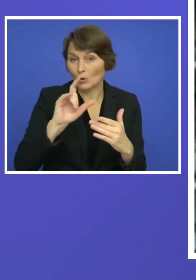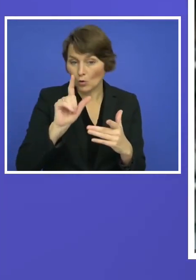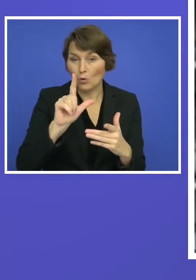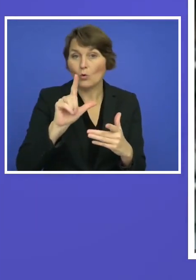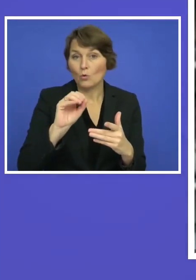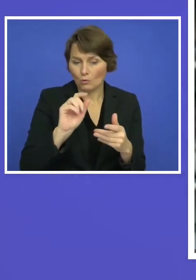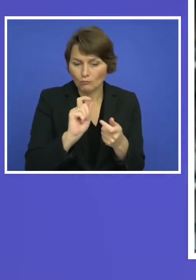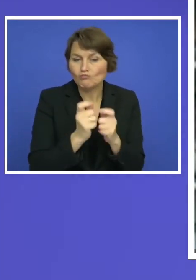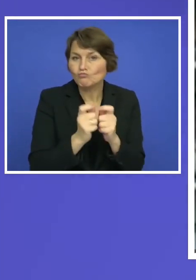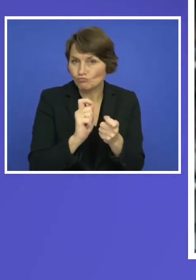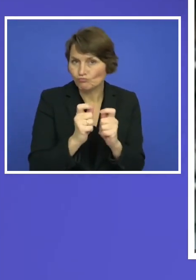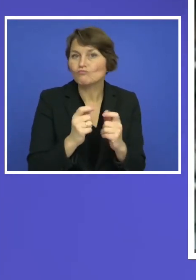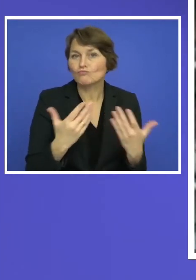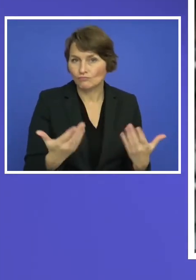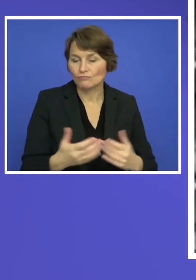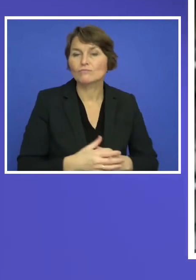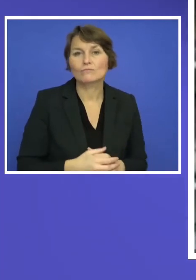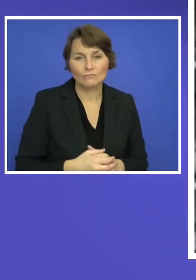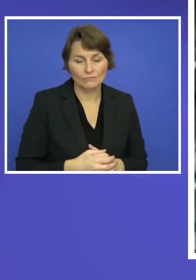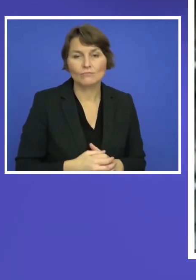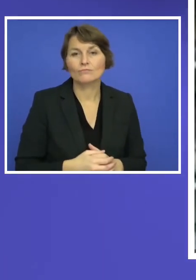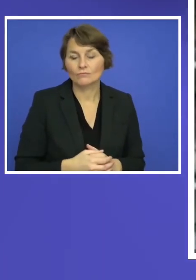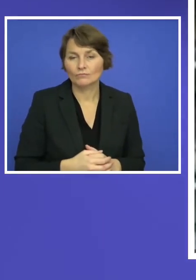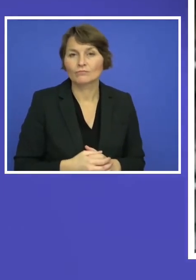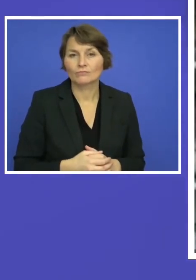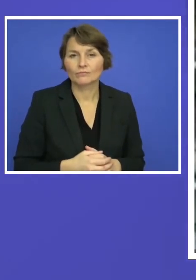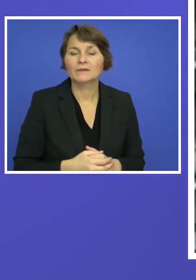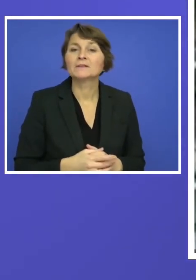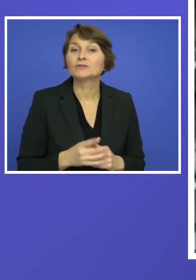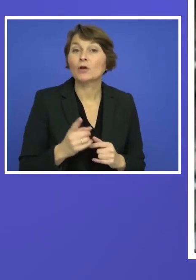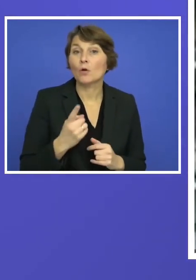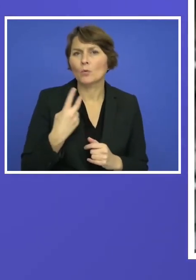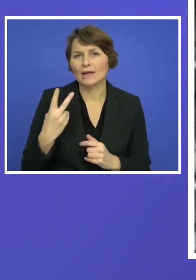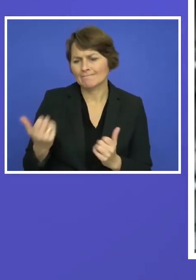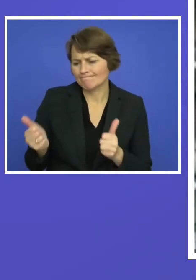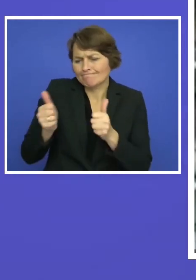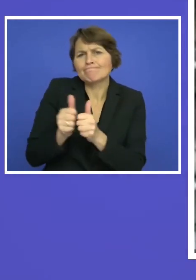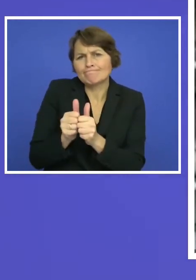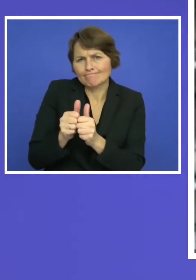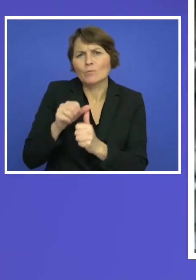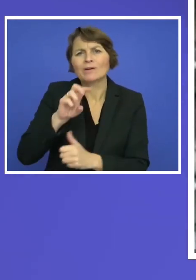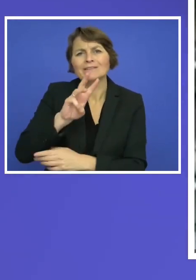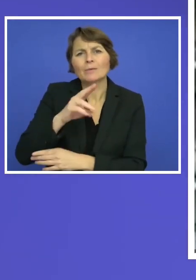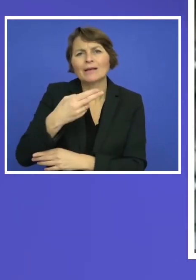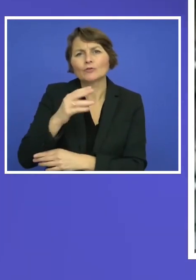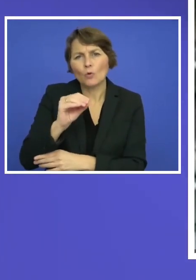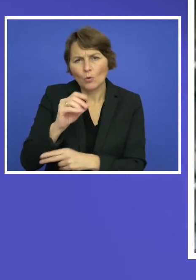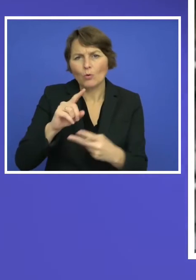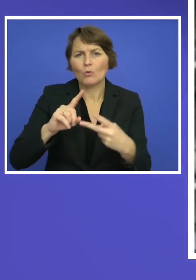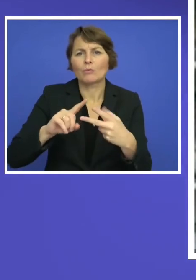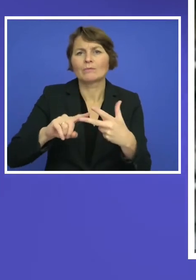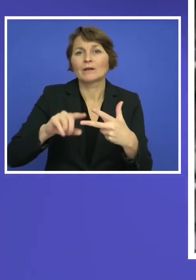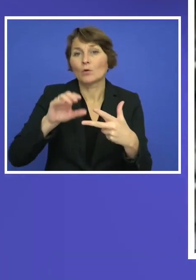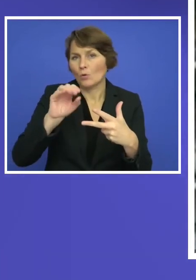We have been working with WHO, of course, very long, and also with OECD.